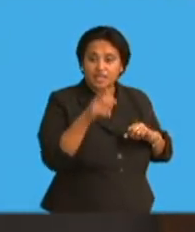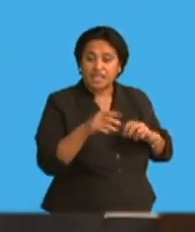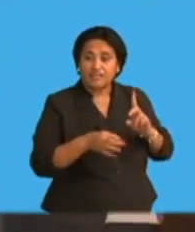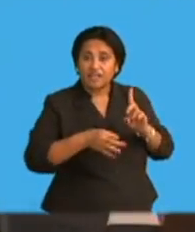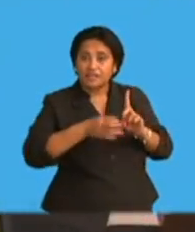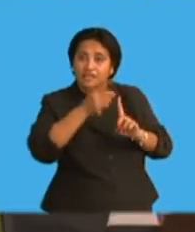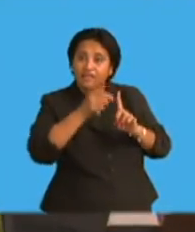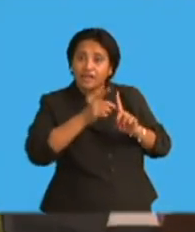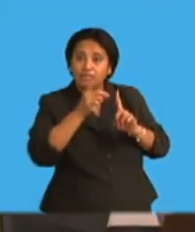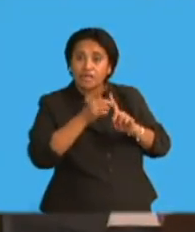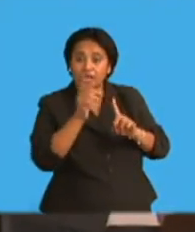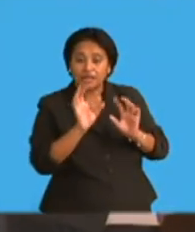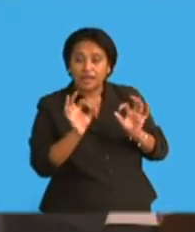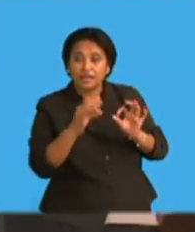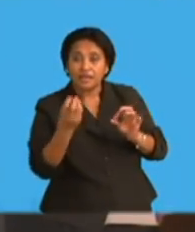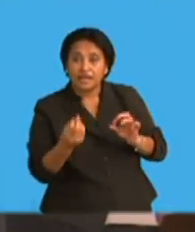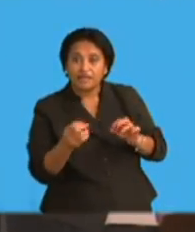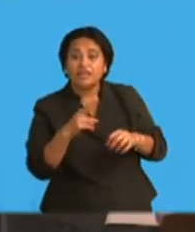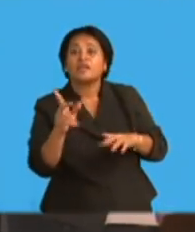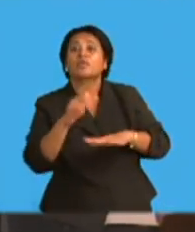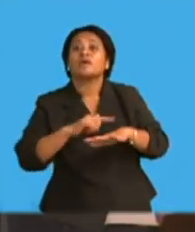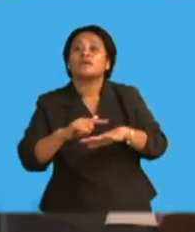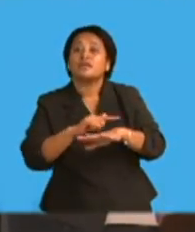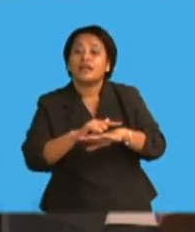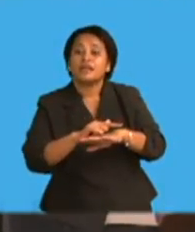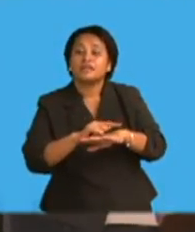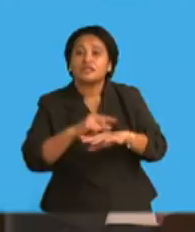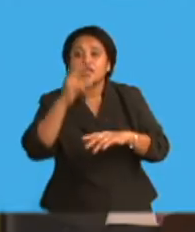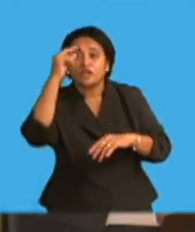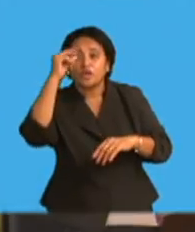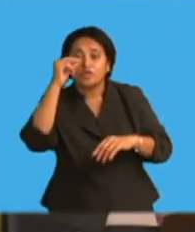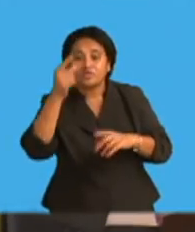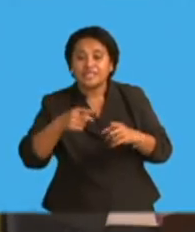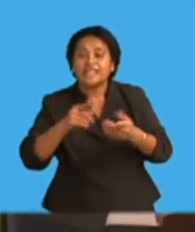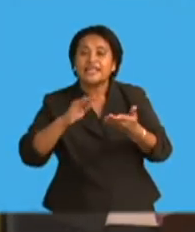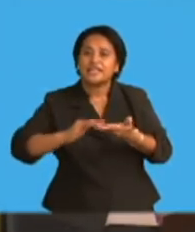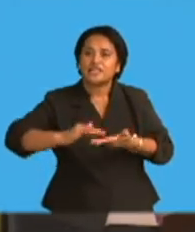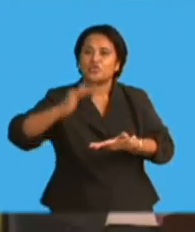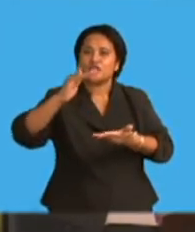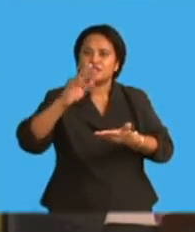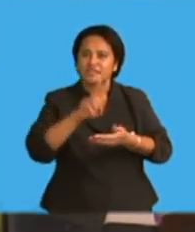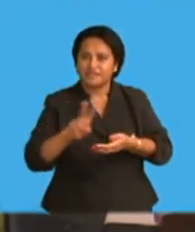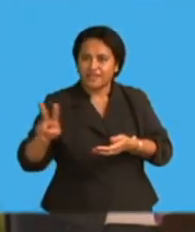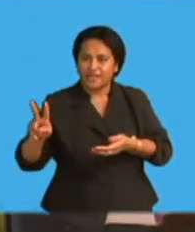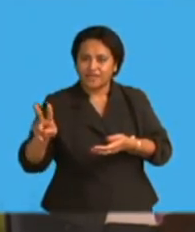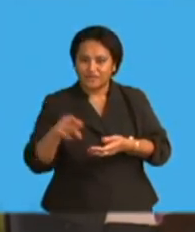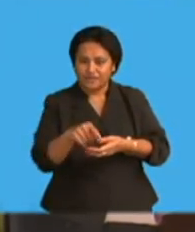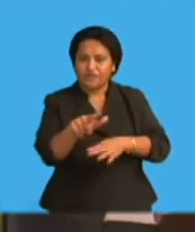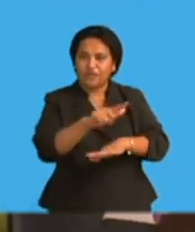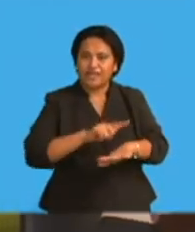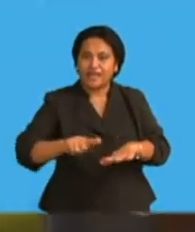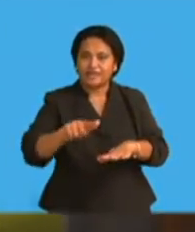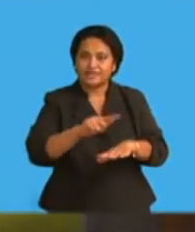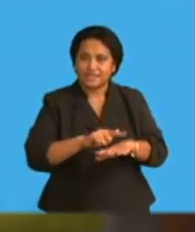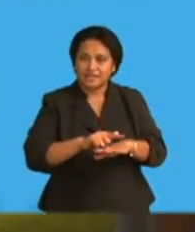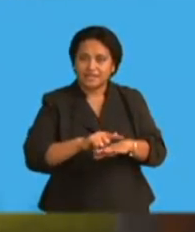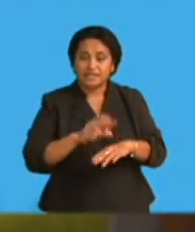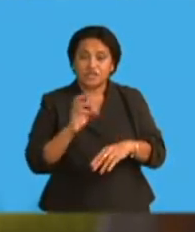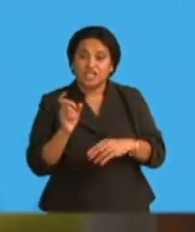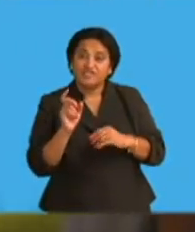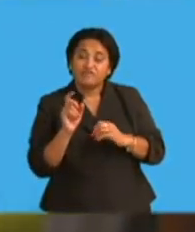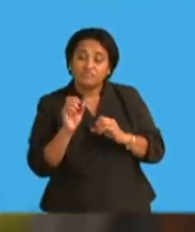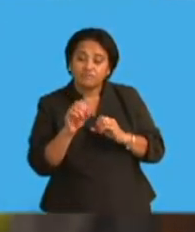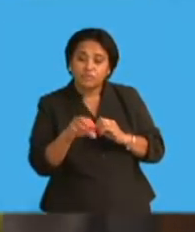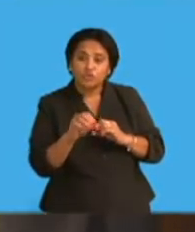to the rest of the land that the Ethiopia landowners own? It increases the value. It increases the value. So if they're going to put a